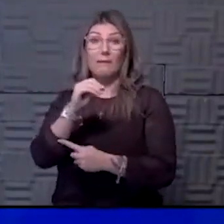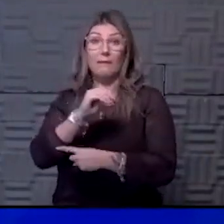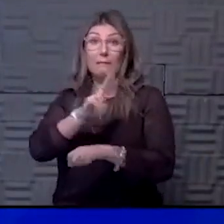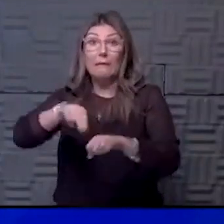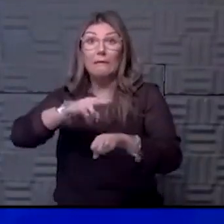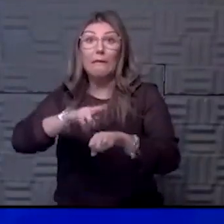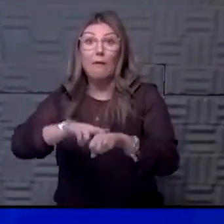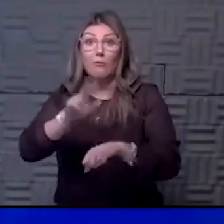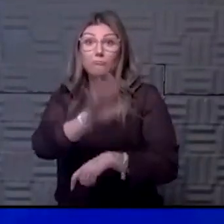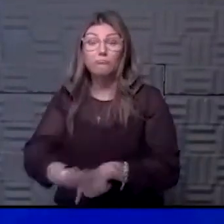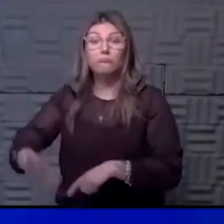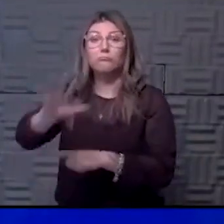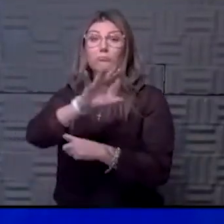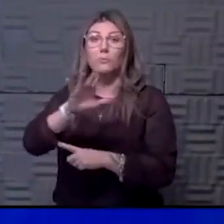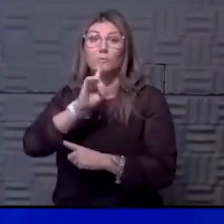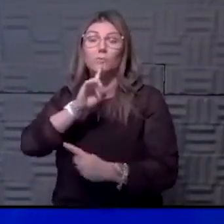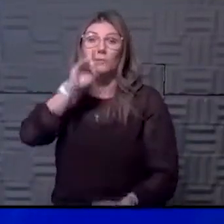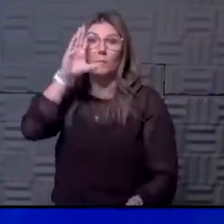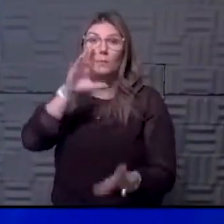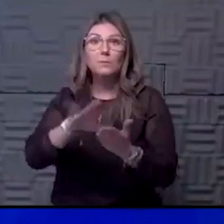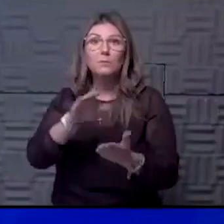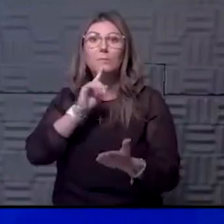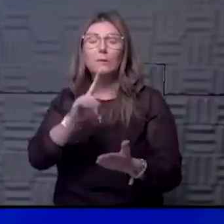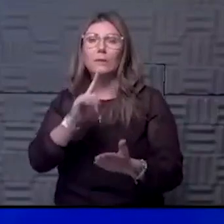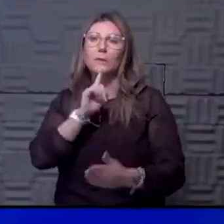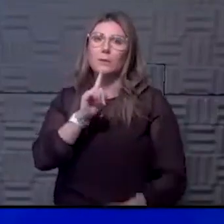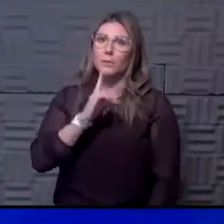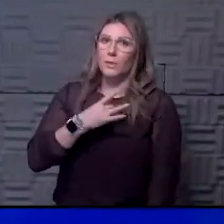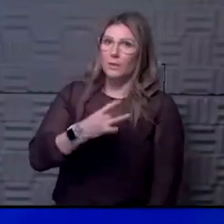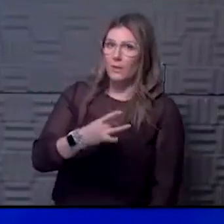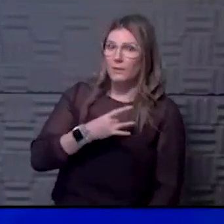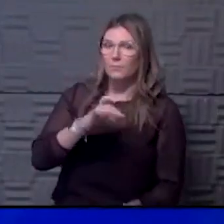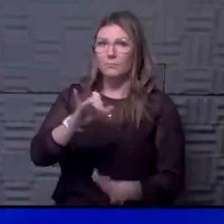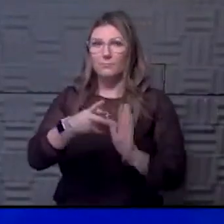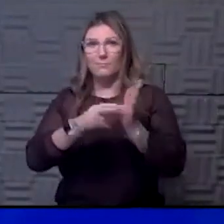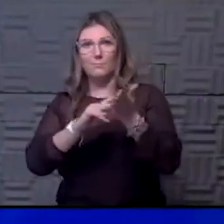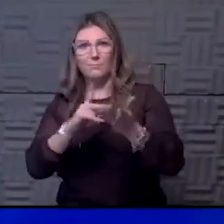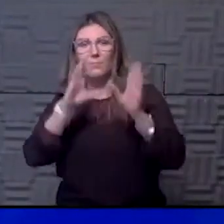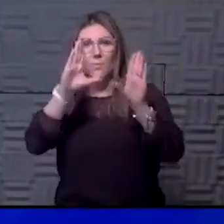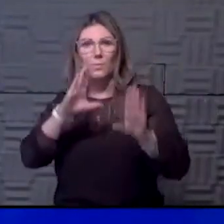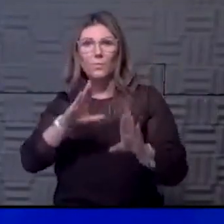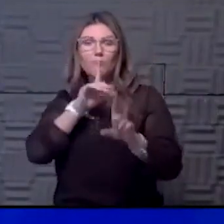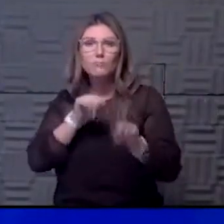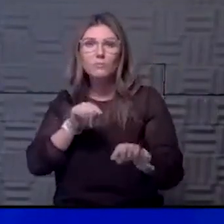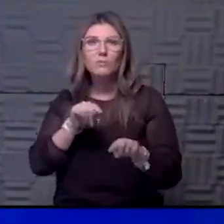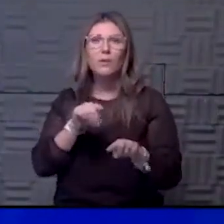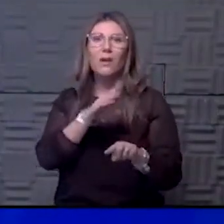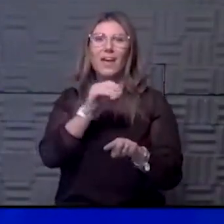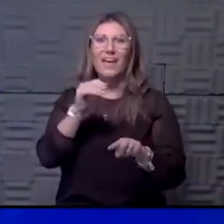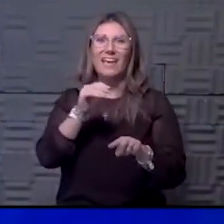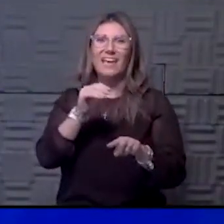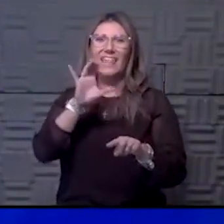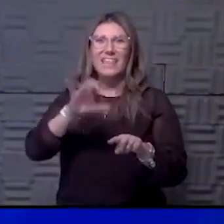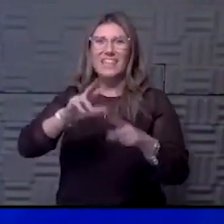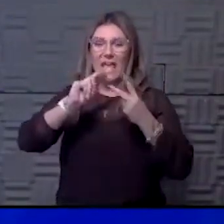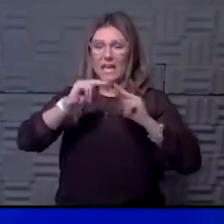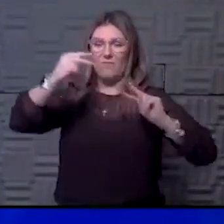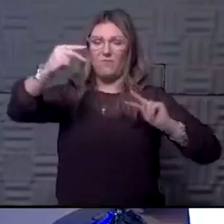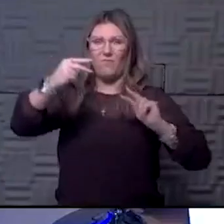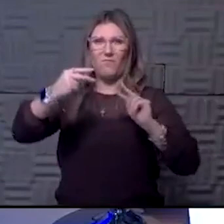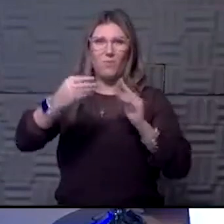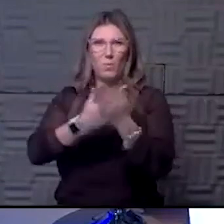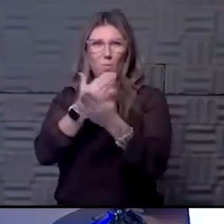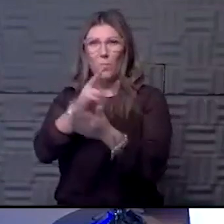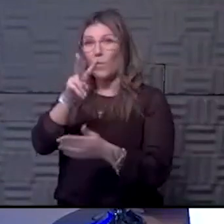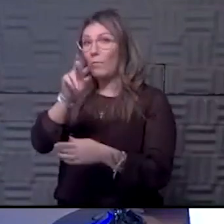declining, and I really like that, because that portends great results, and hopefully it'll continue. The variant, it will be the wild card for us. I think